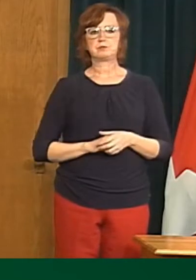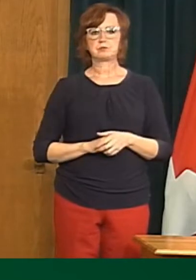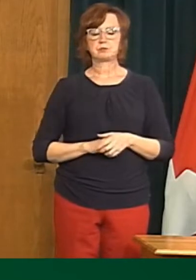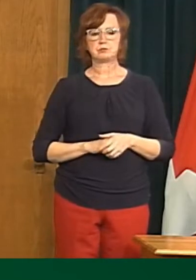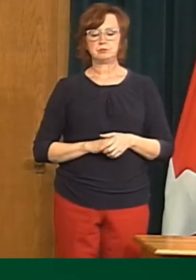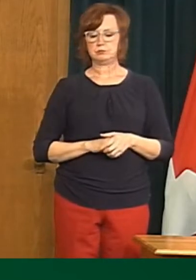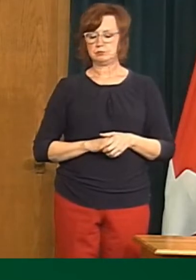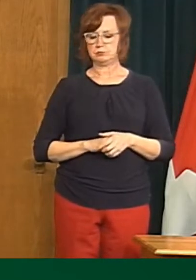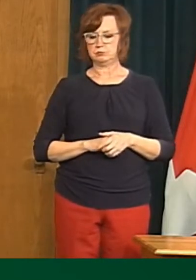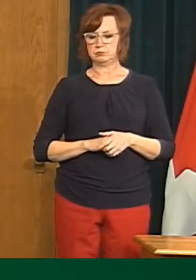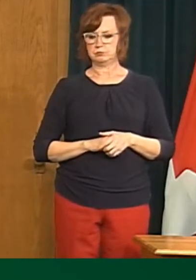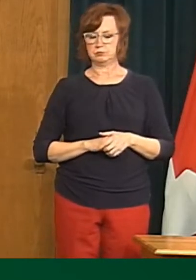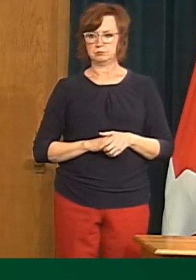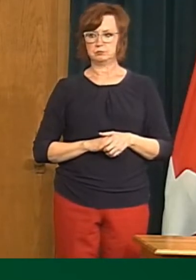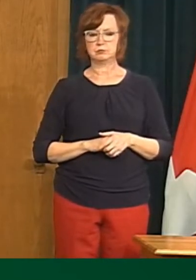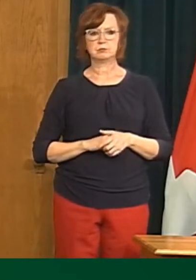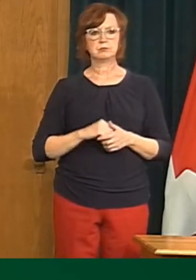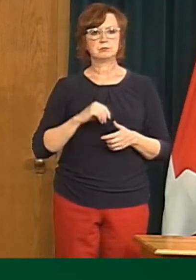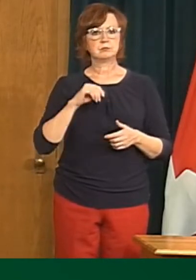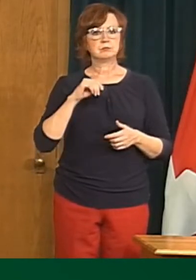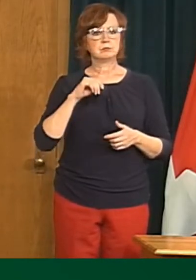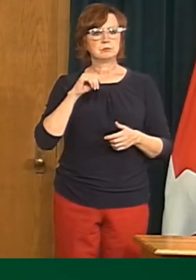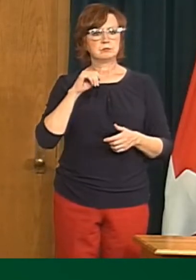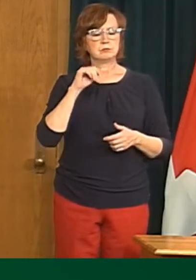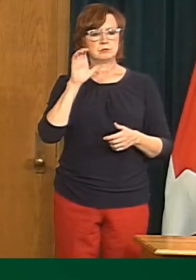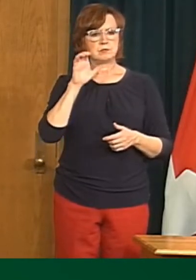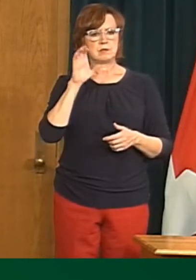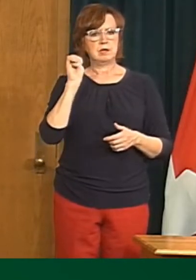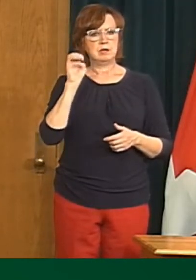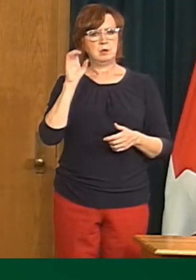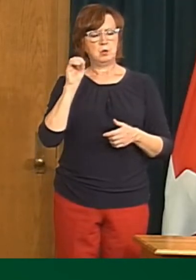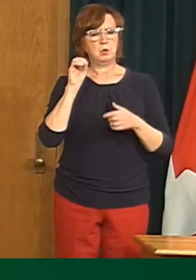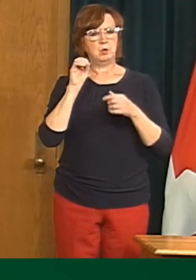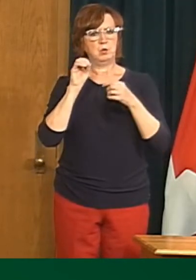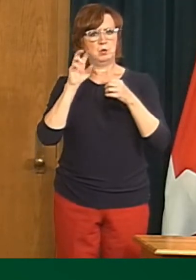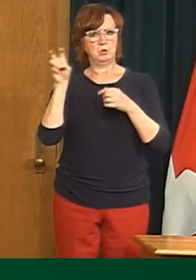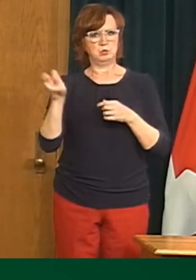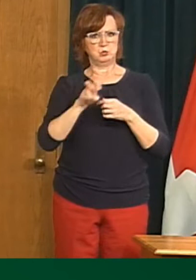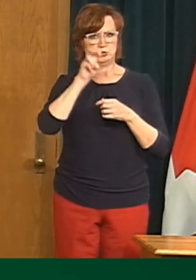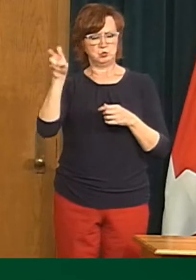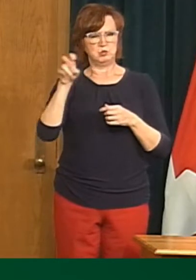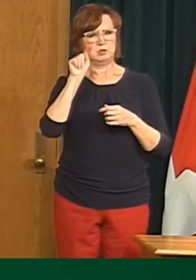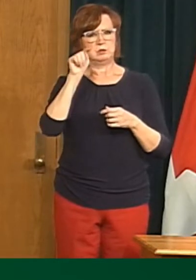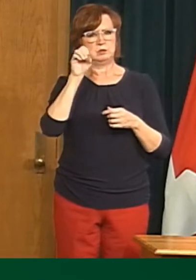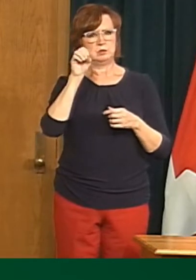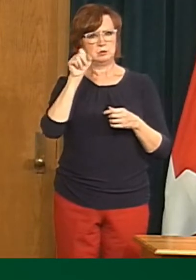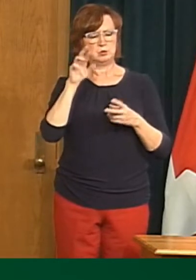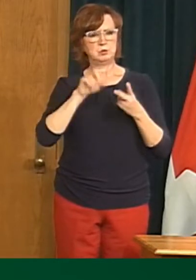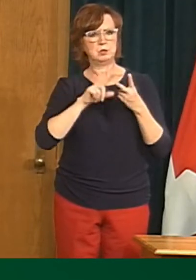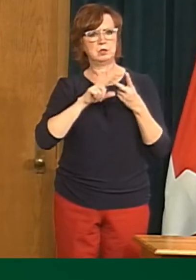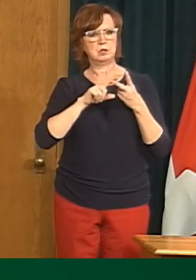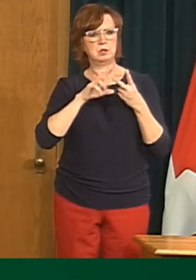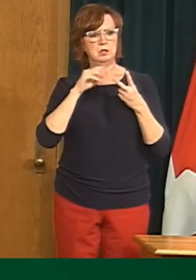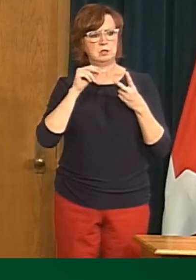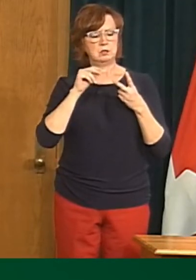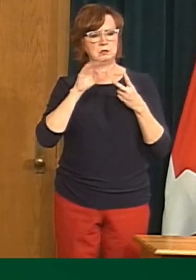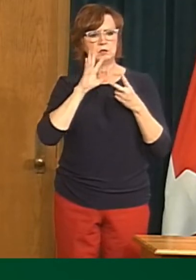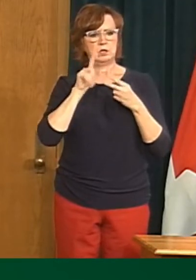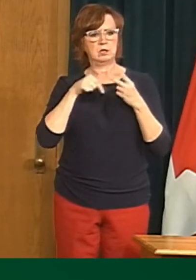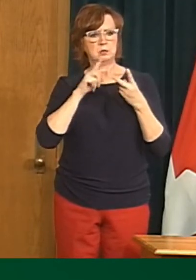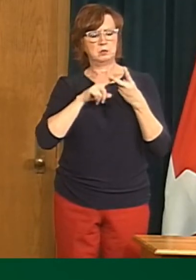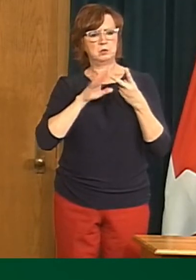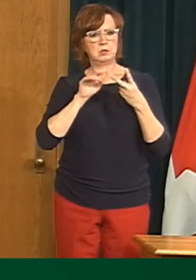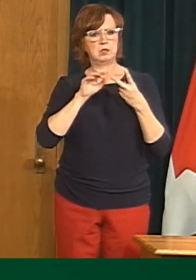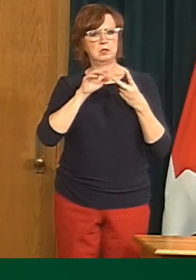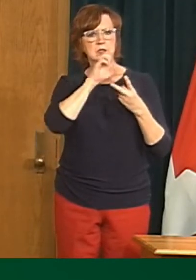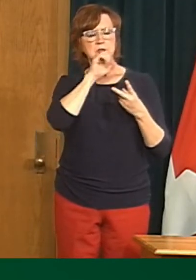long-term care facilities, Murray, your comment about the CEO tours. And I'll get Scott to comment on this as well. Those tours continue. They've continued